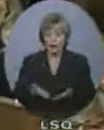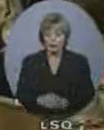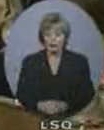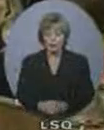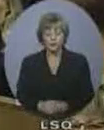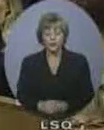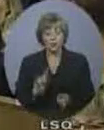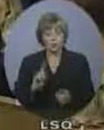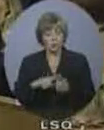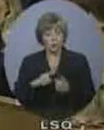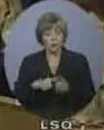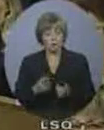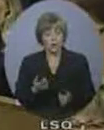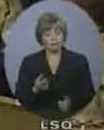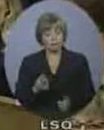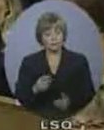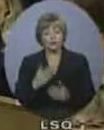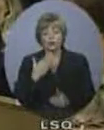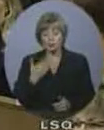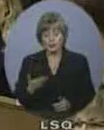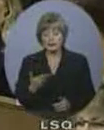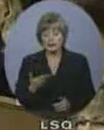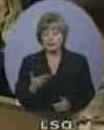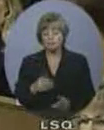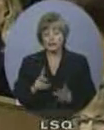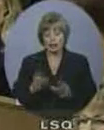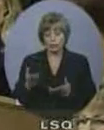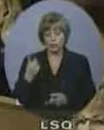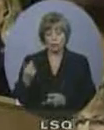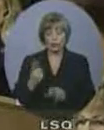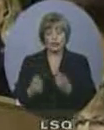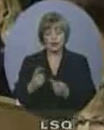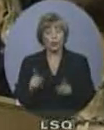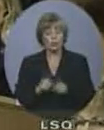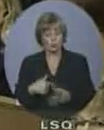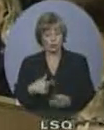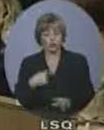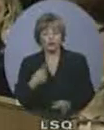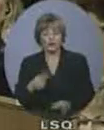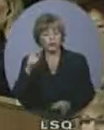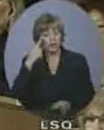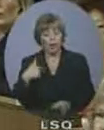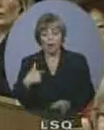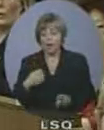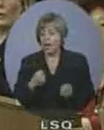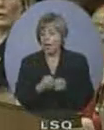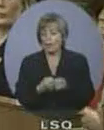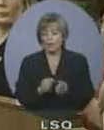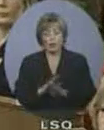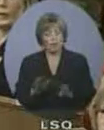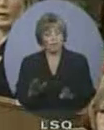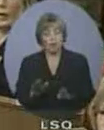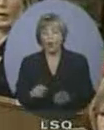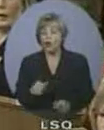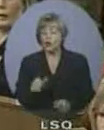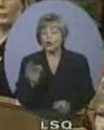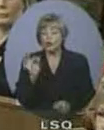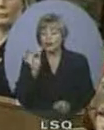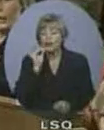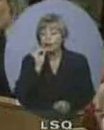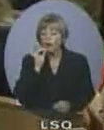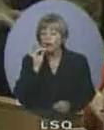for his question, and I want to point out to this House that the Government of Canada does not support the decriminalization of marijuana in this